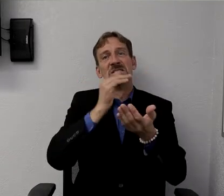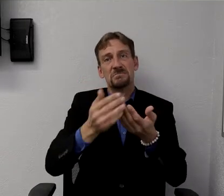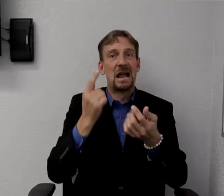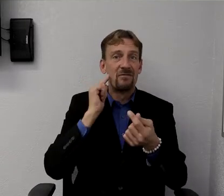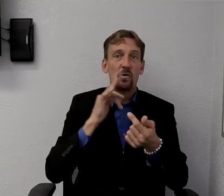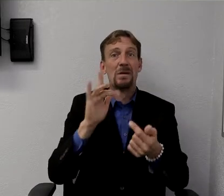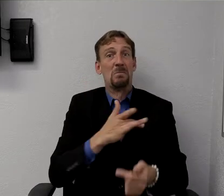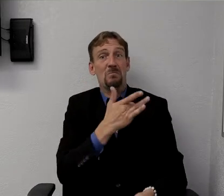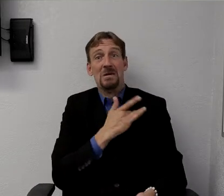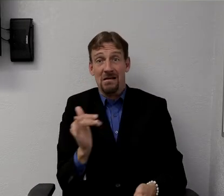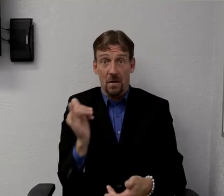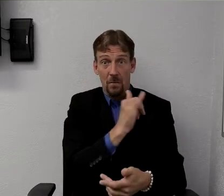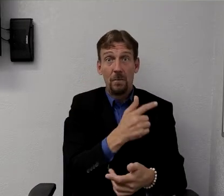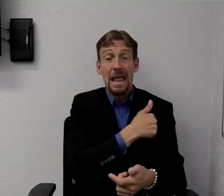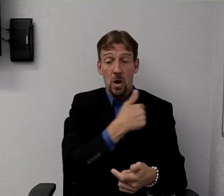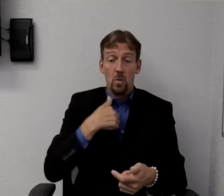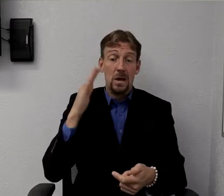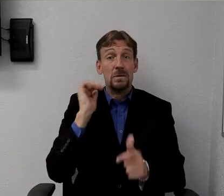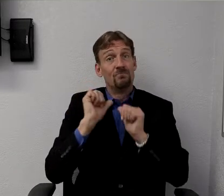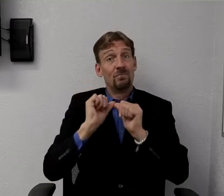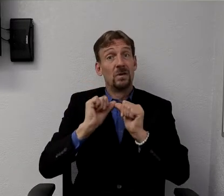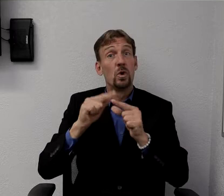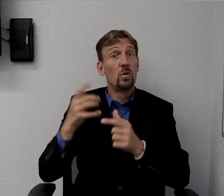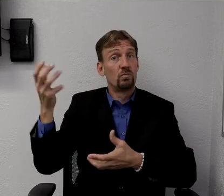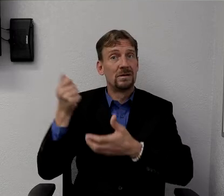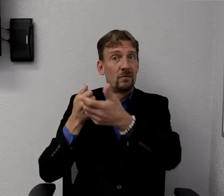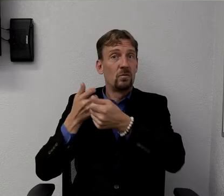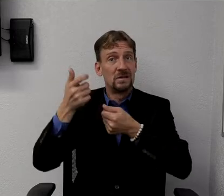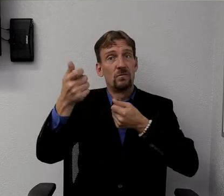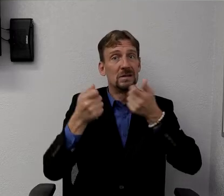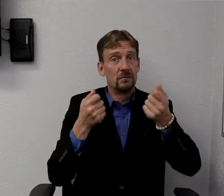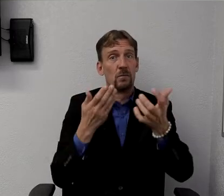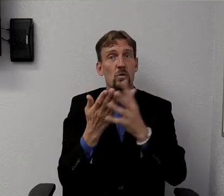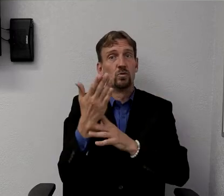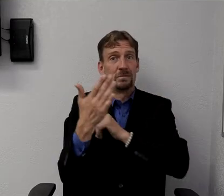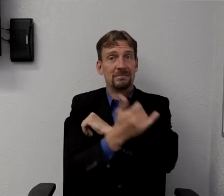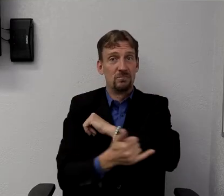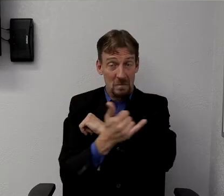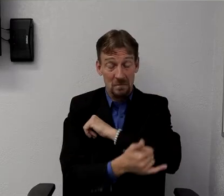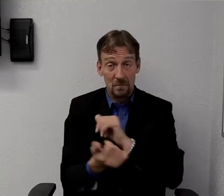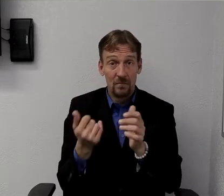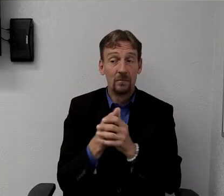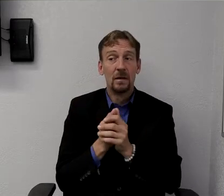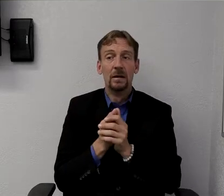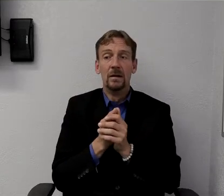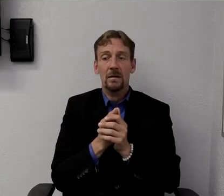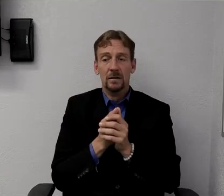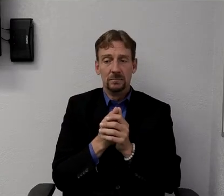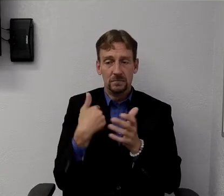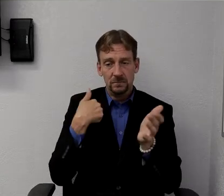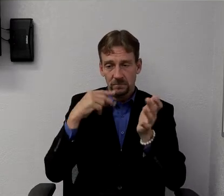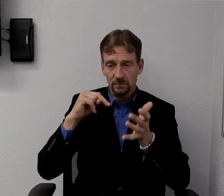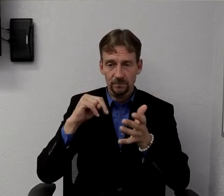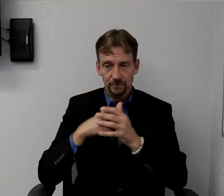receive inventory through the county. So I think I read that